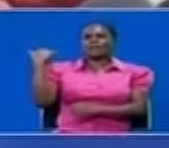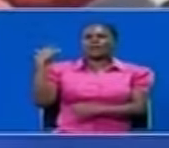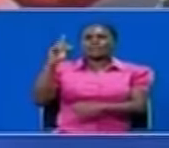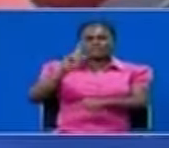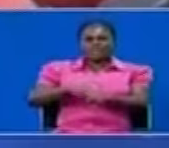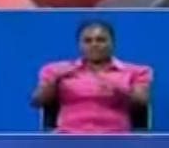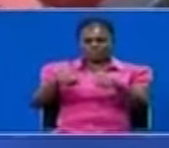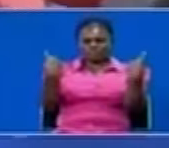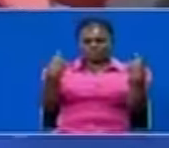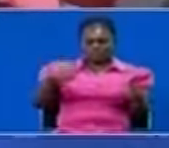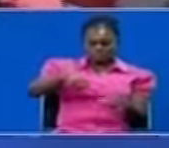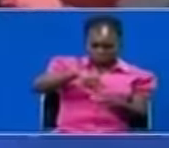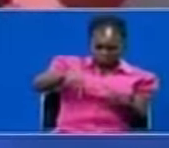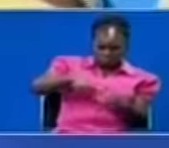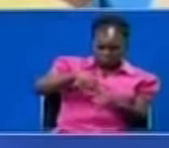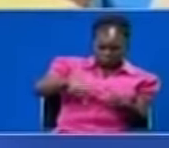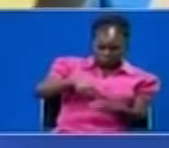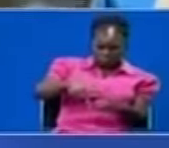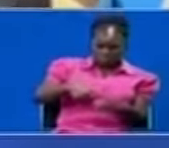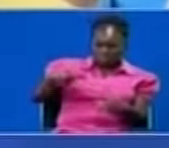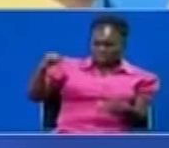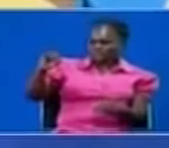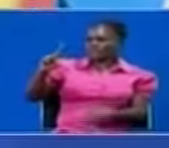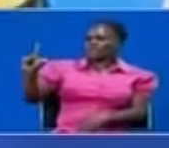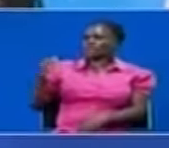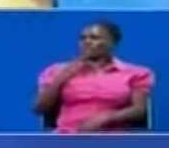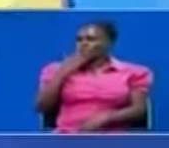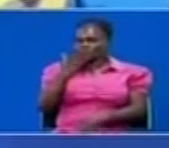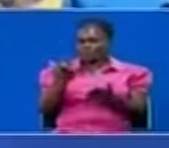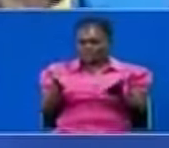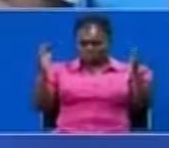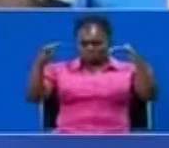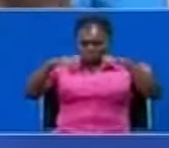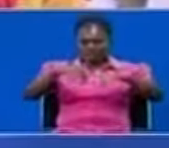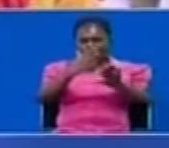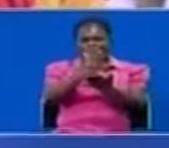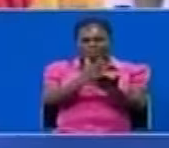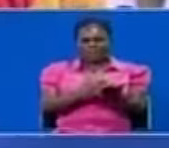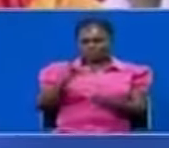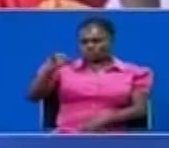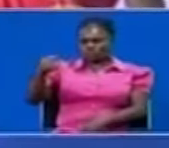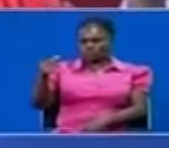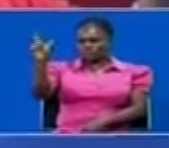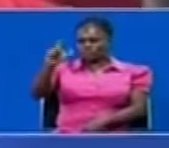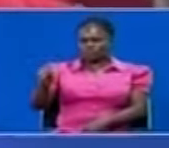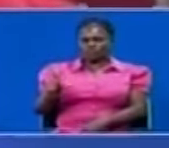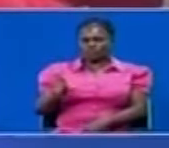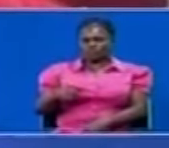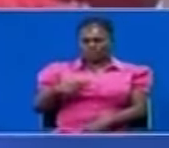out over mining of Nobia at Mrima Hill in Mauba. This rally was part of Jubilee's coast round of the voter